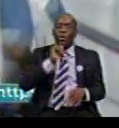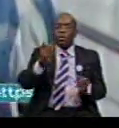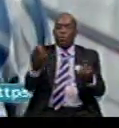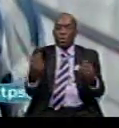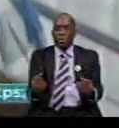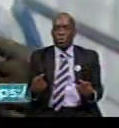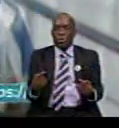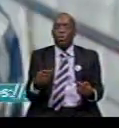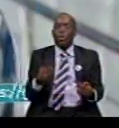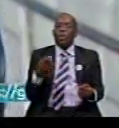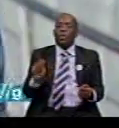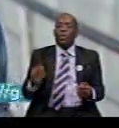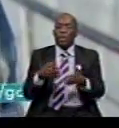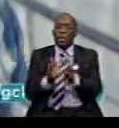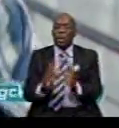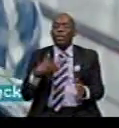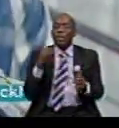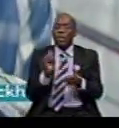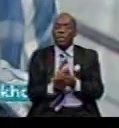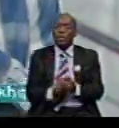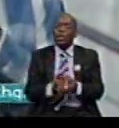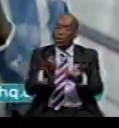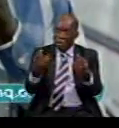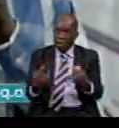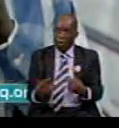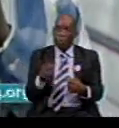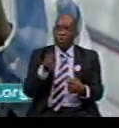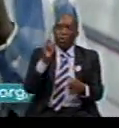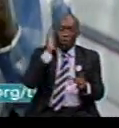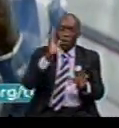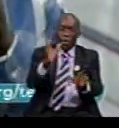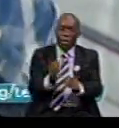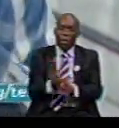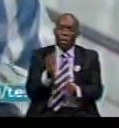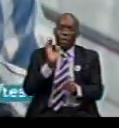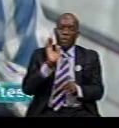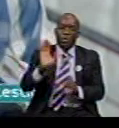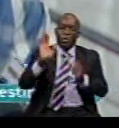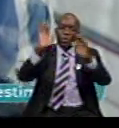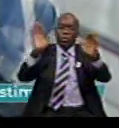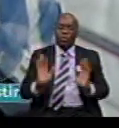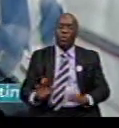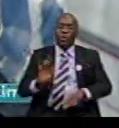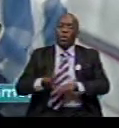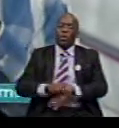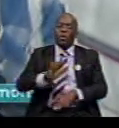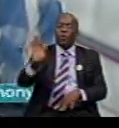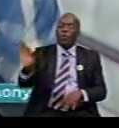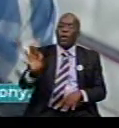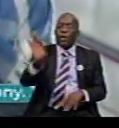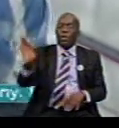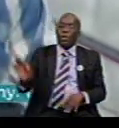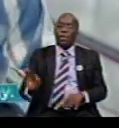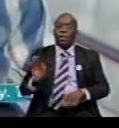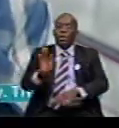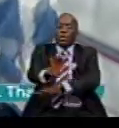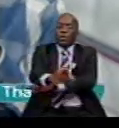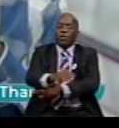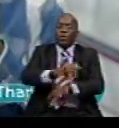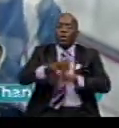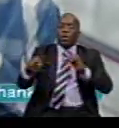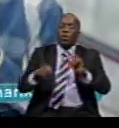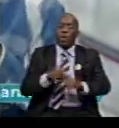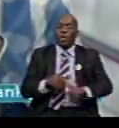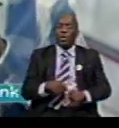manage and come, that I will receive my miracle. And by the grace of God, on Friday evening, when our Father in the Lord was praying, I laid